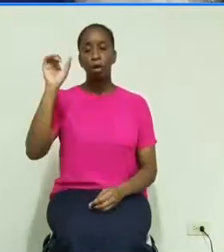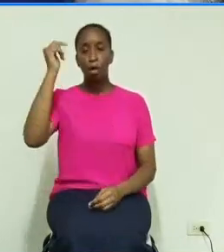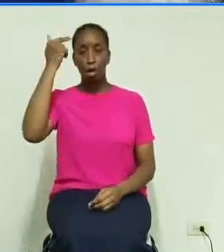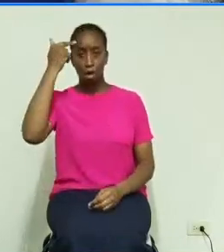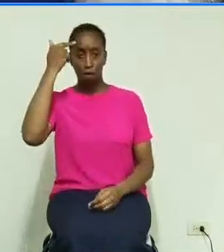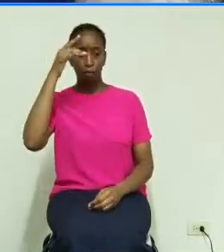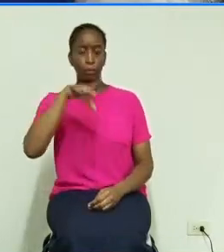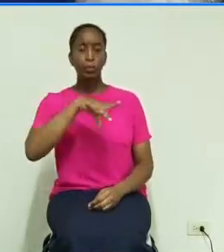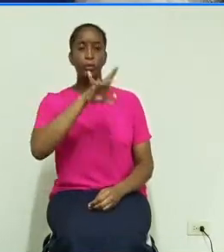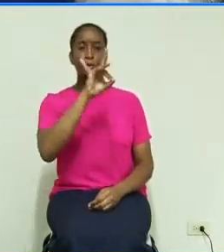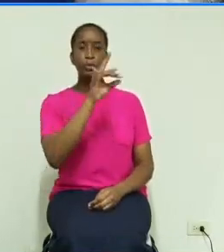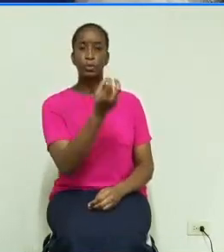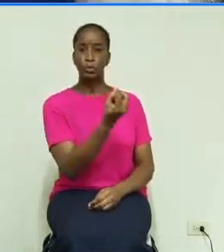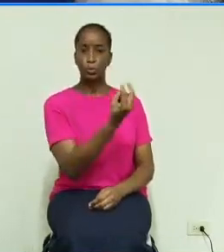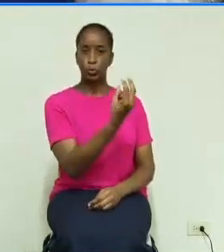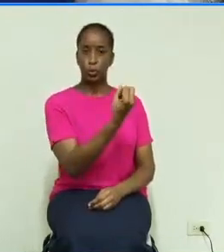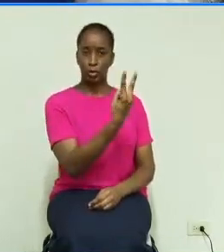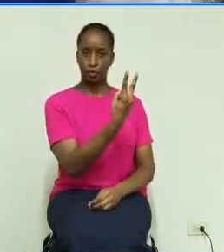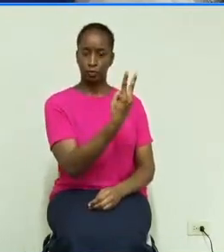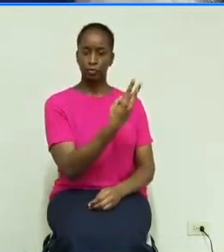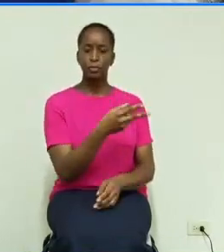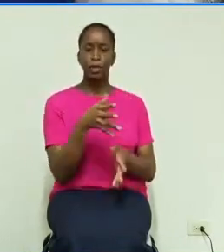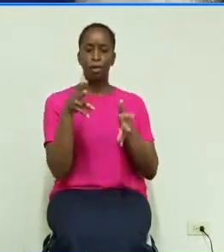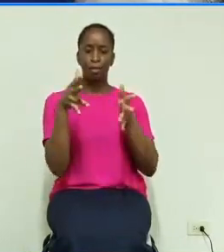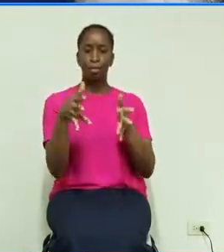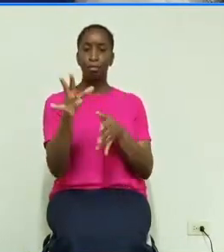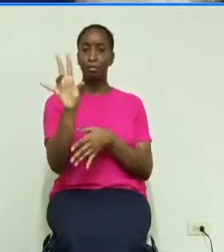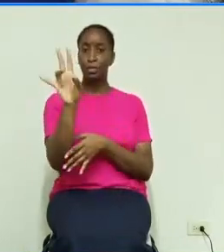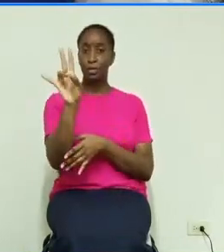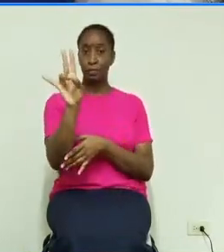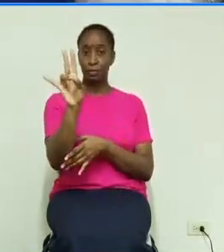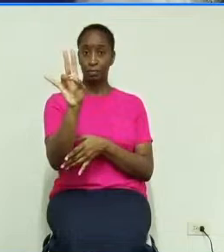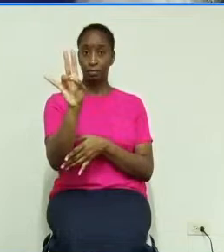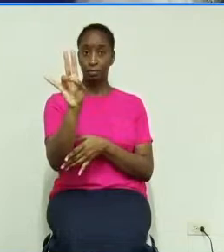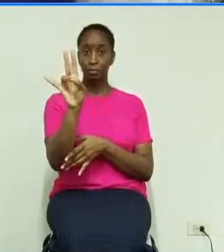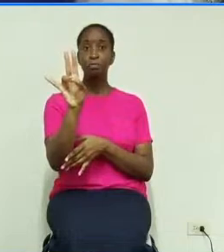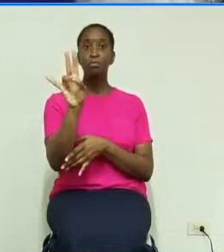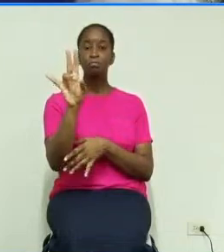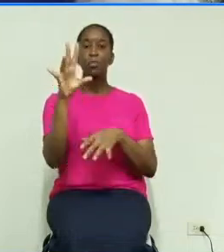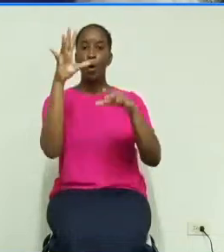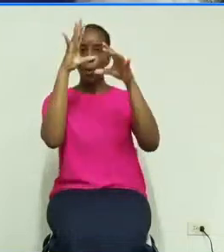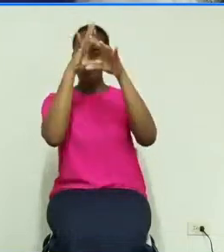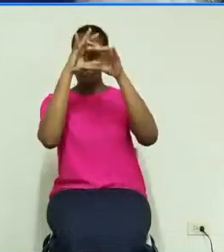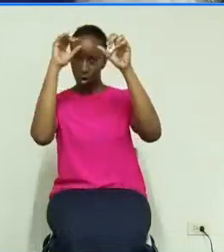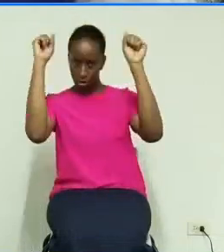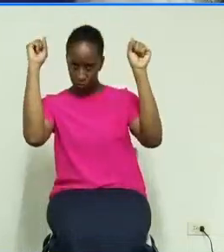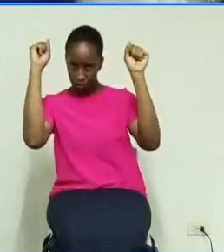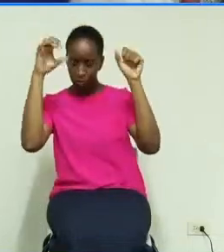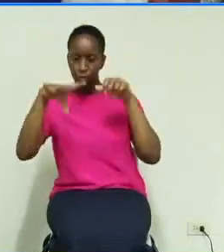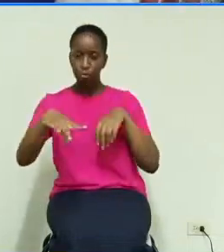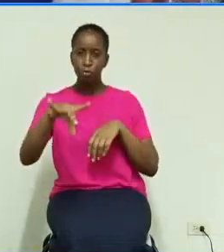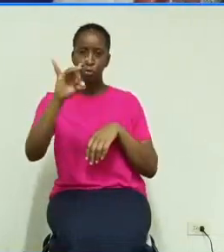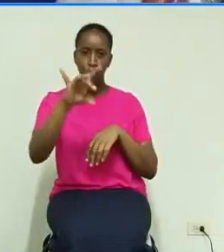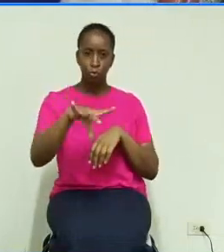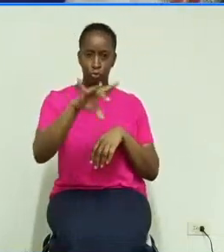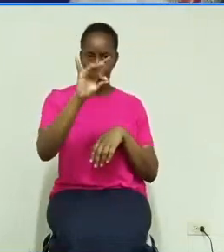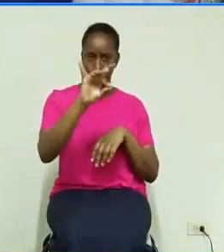The other 7 senators are appointed by the president.